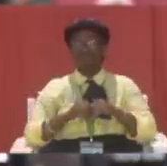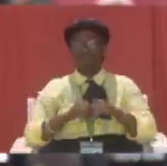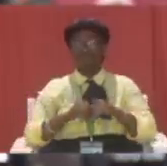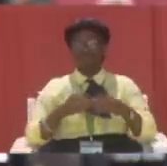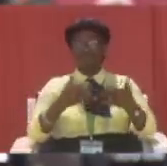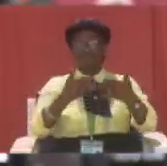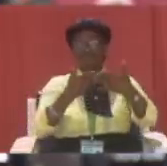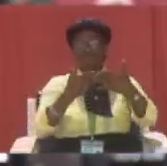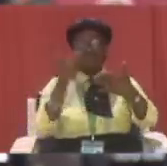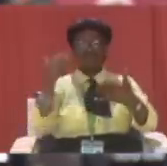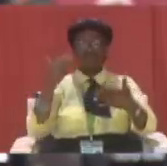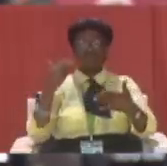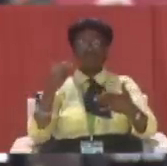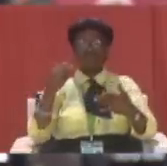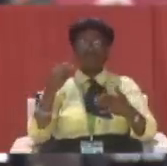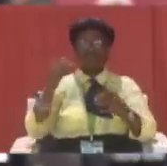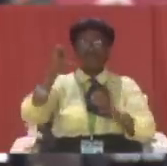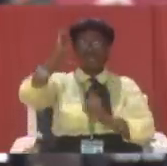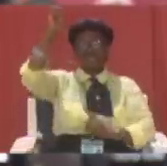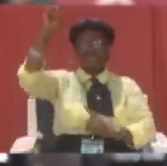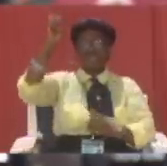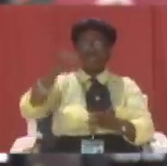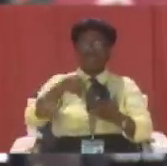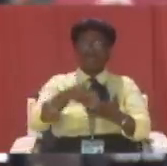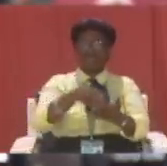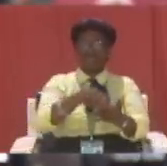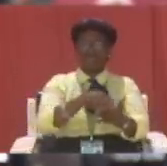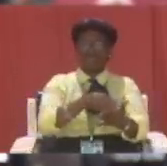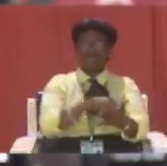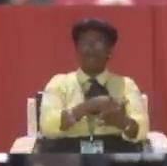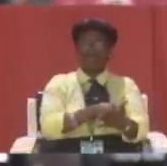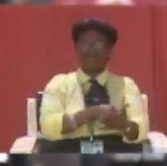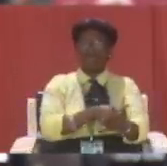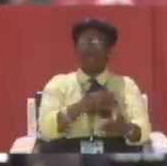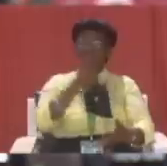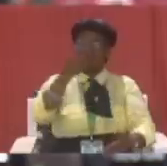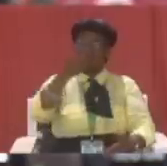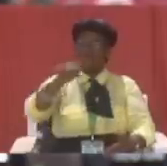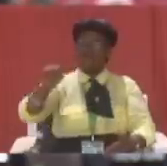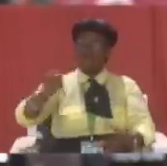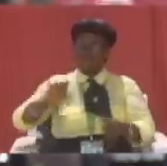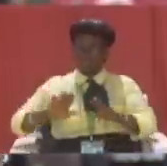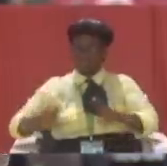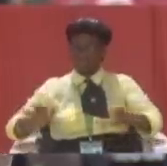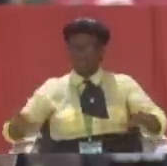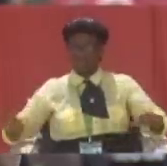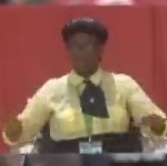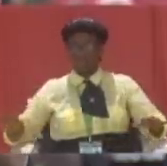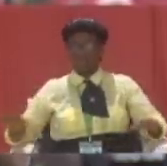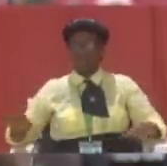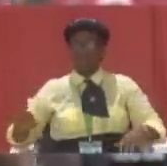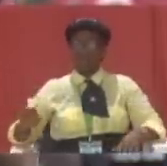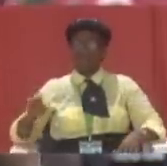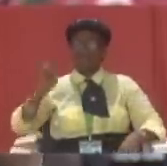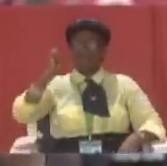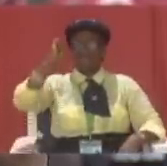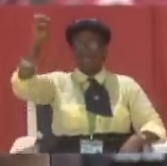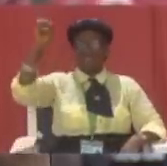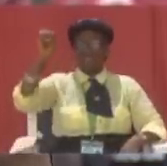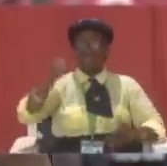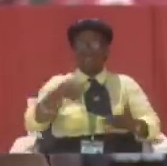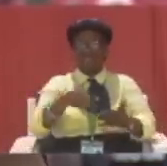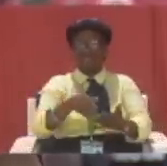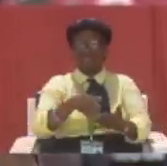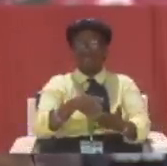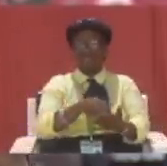Before he mentioned the children, he mentioned the